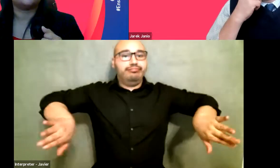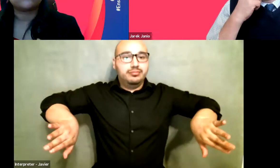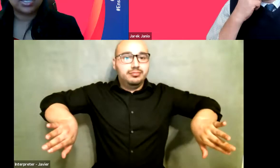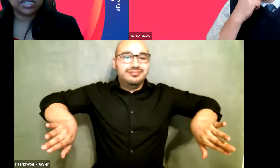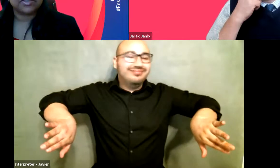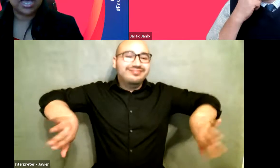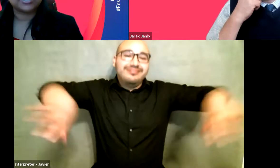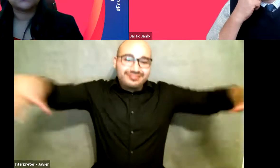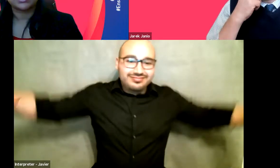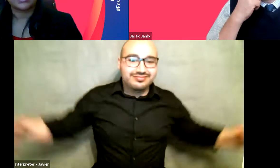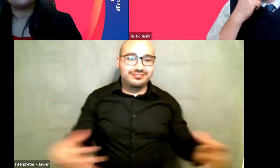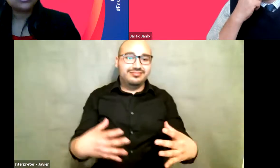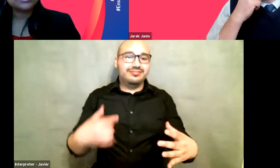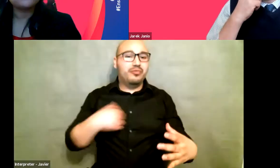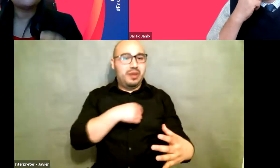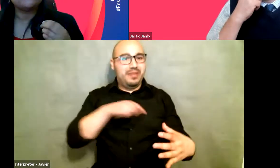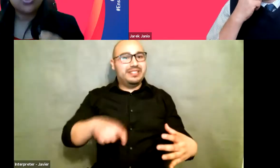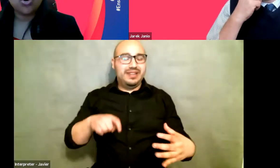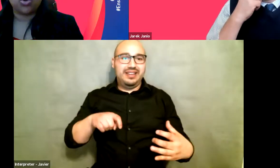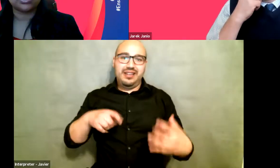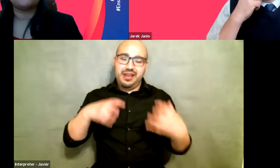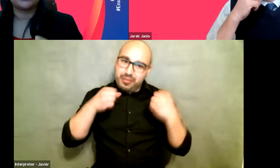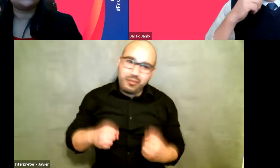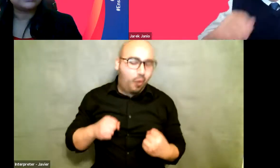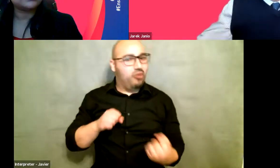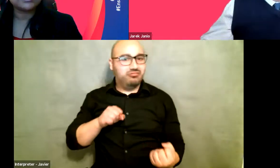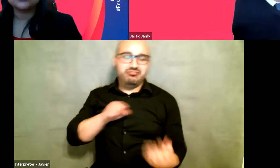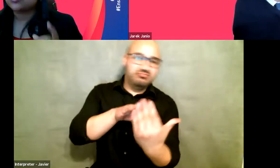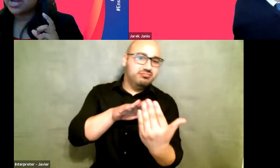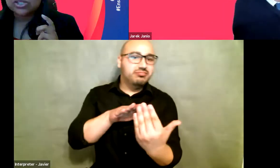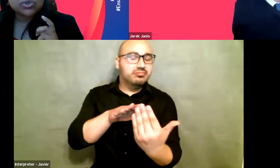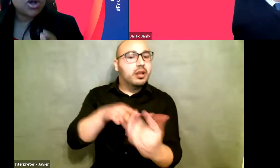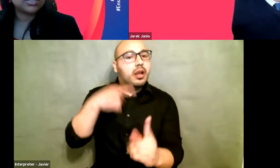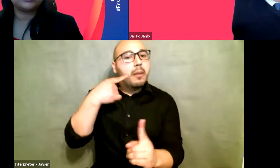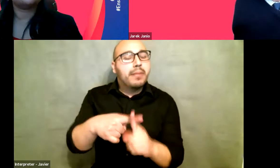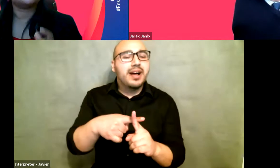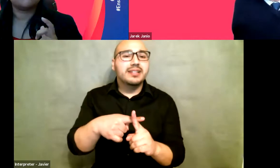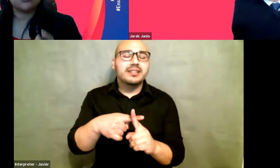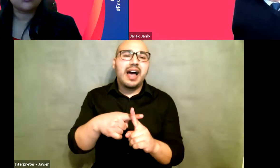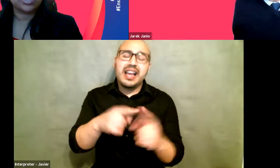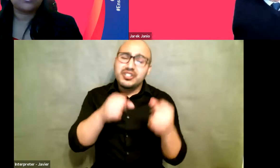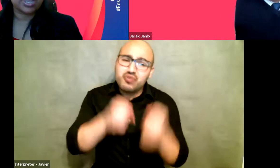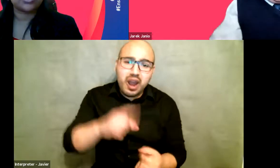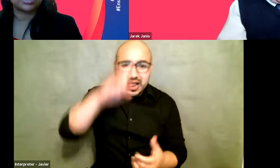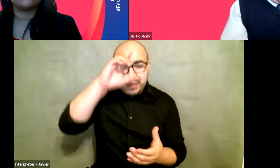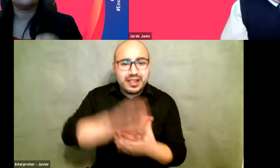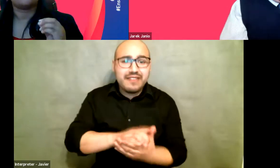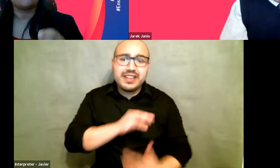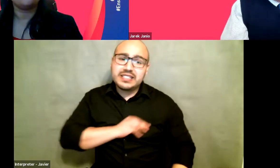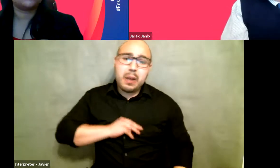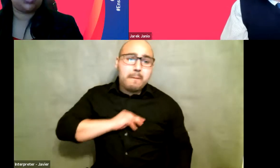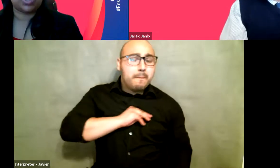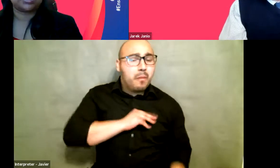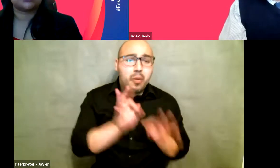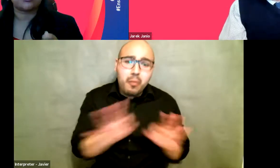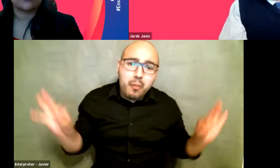about confronting that. And really be bold about leaning into what I strongly believe is a moral imperative.